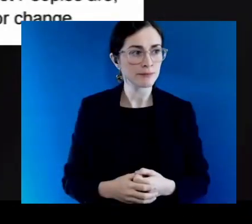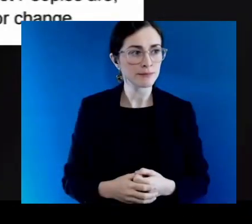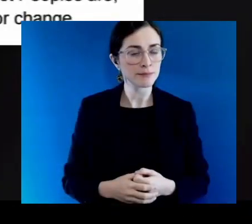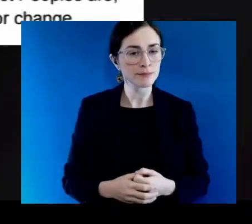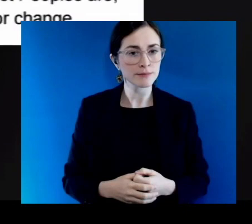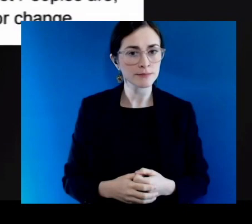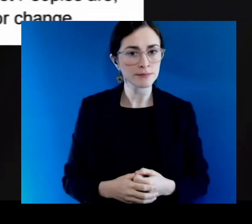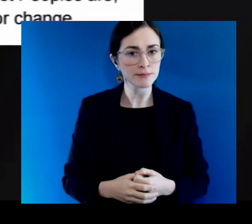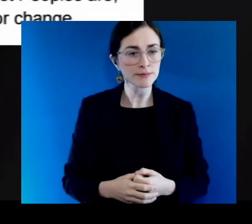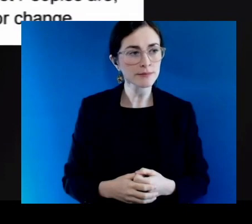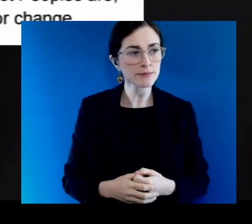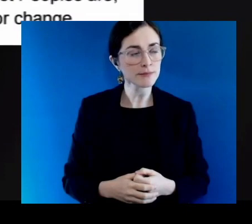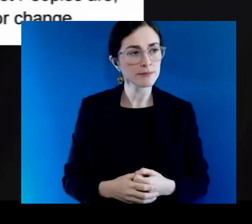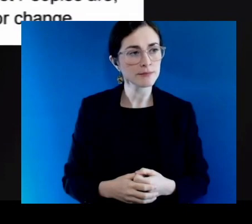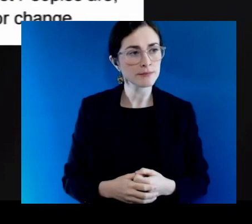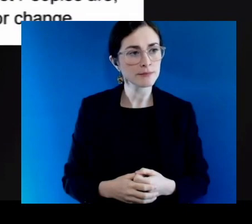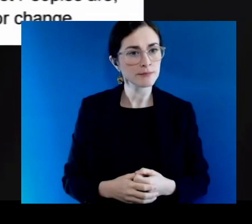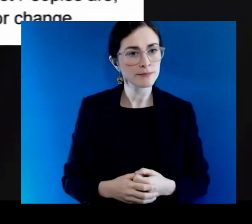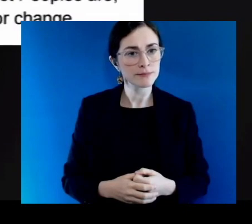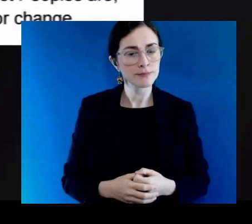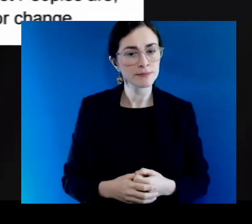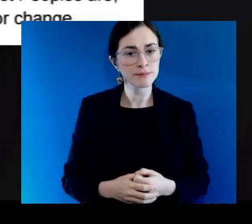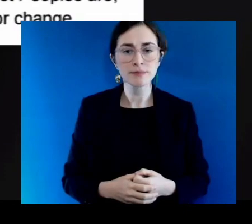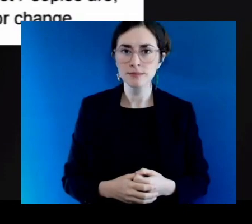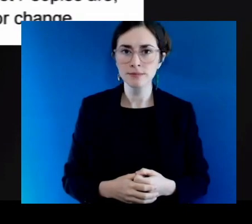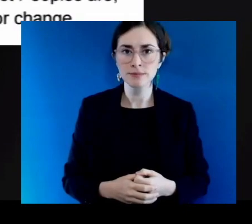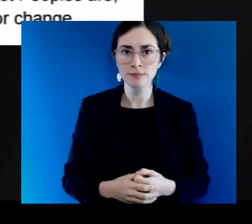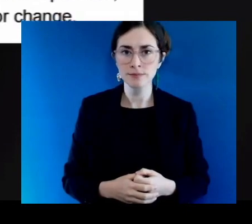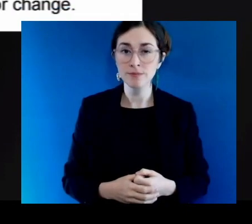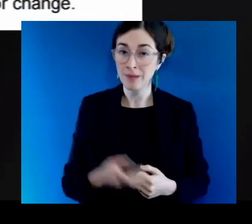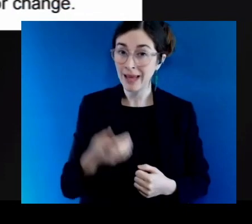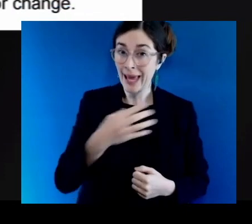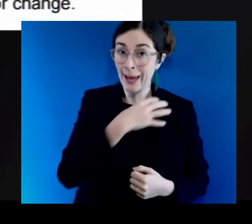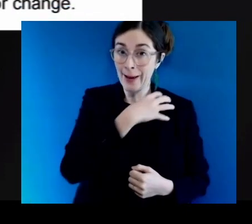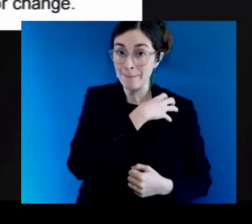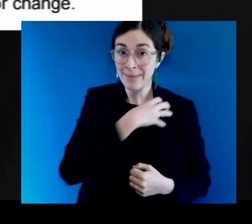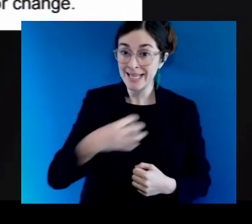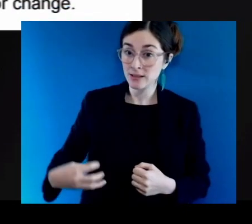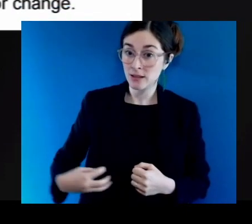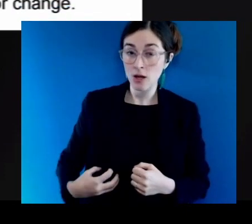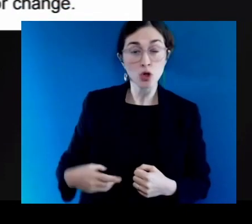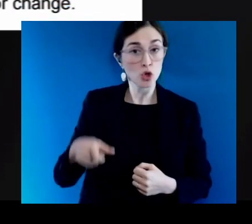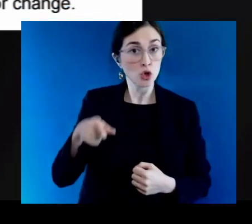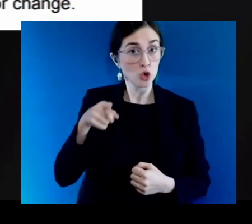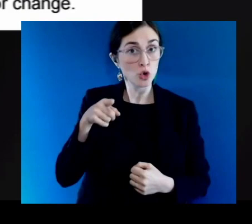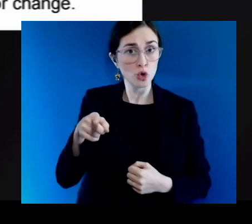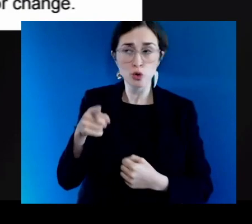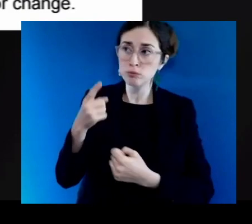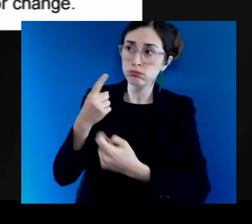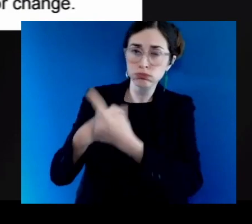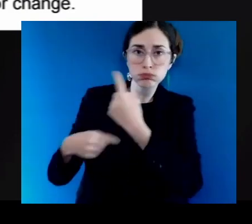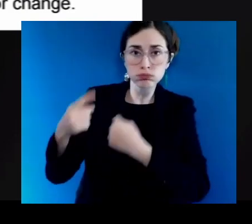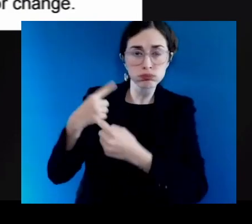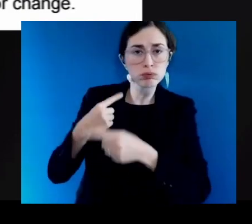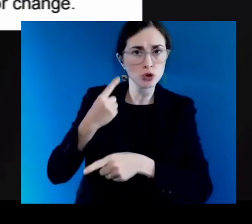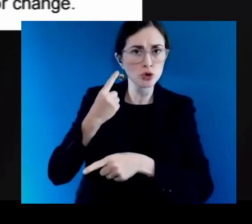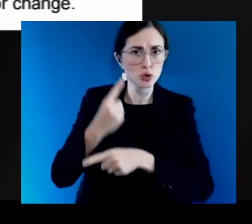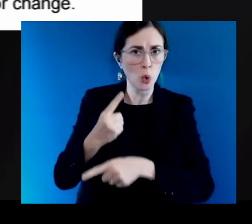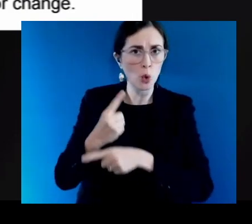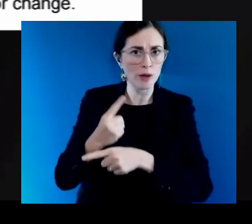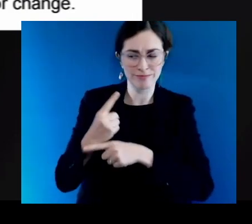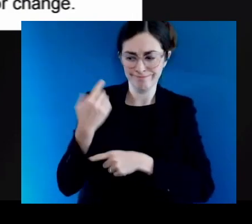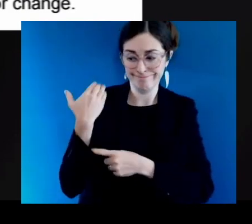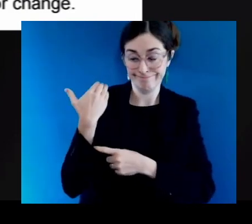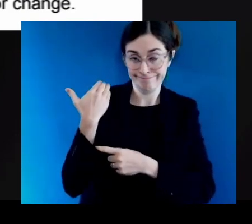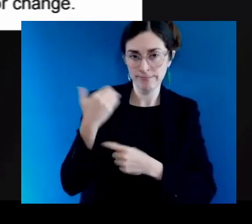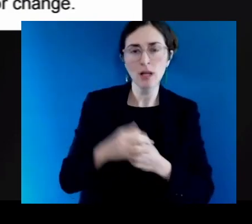So, Minister, you've made a number of acknowledgements and expressed recognition of various things in your opening remarks. Can